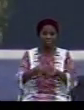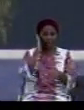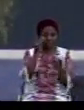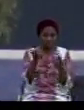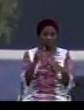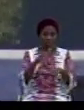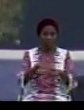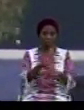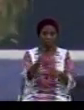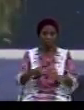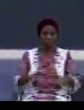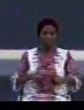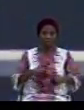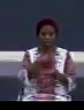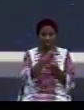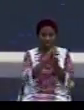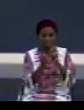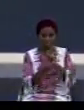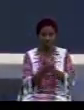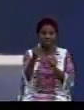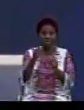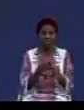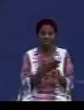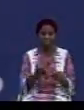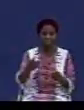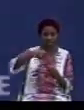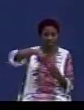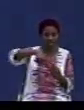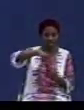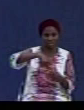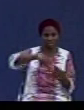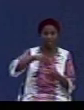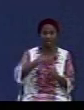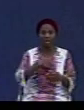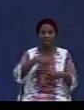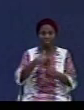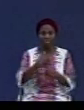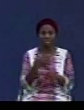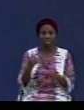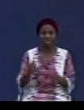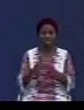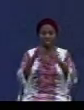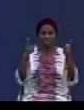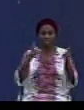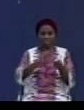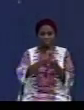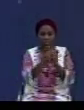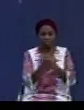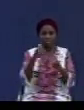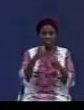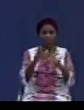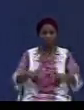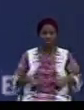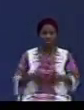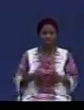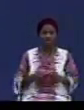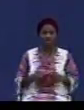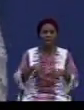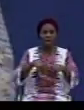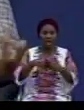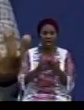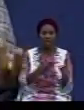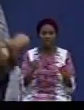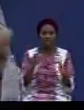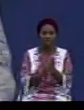and turn everything around and make a dramatic change in your life. How does that happen? Look at verse